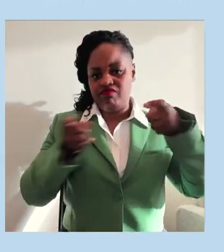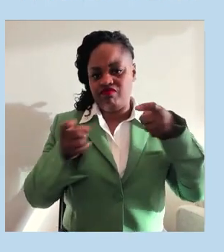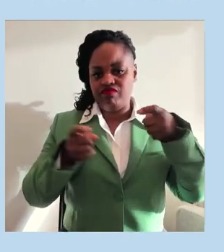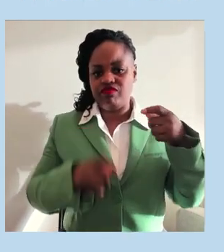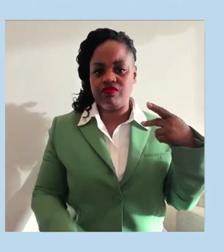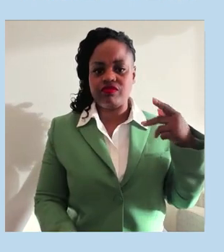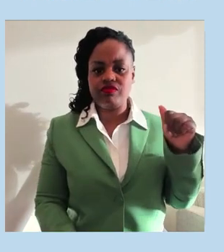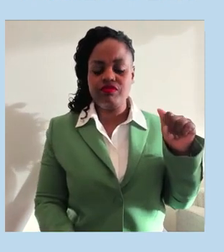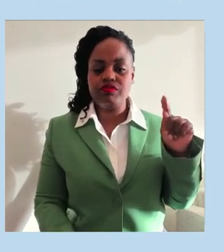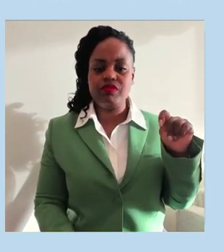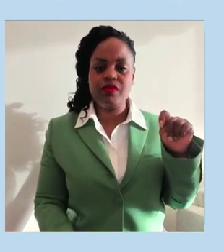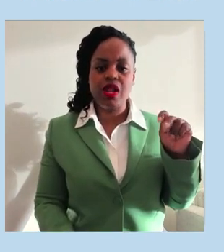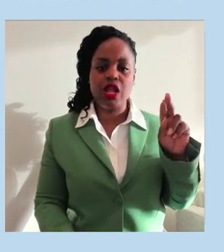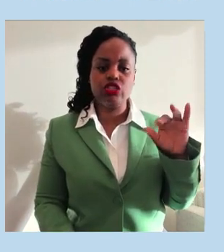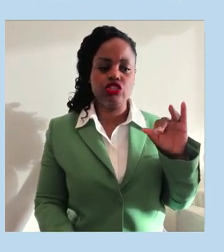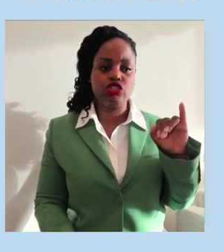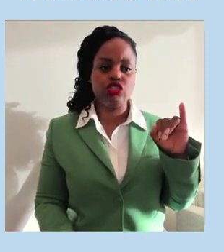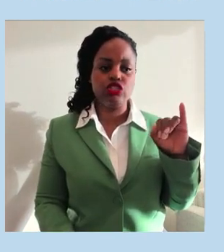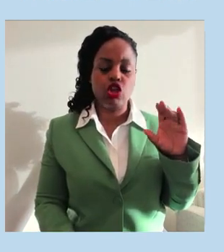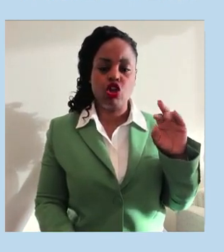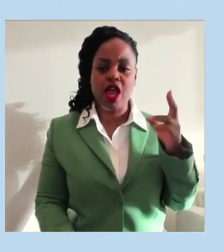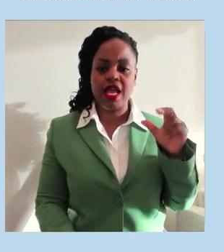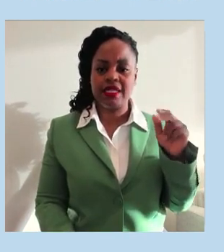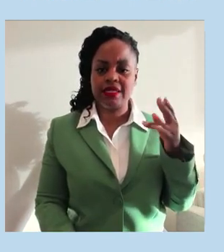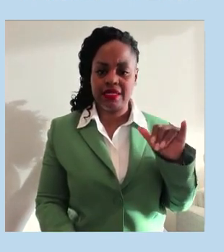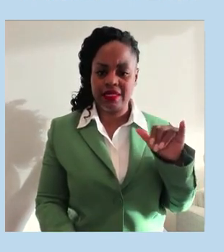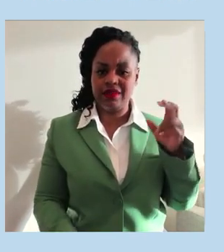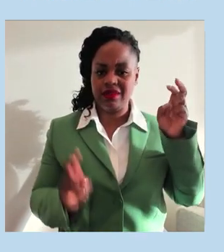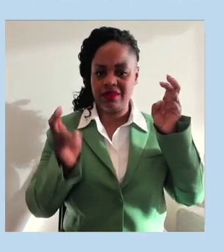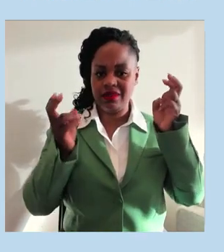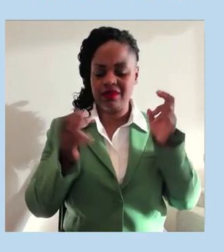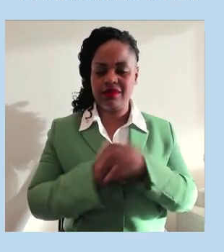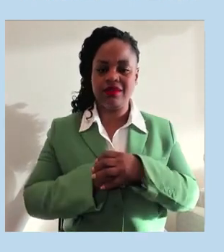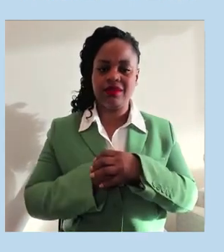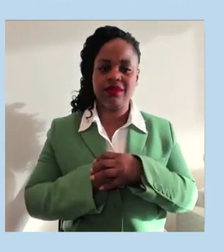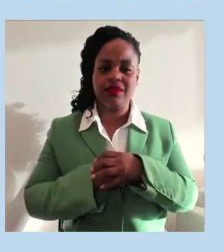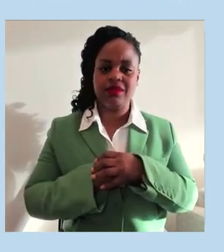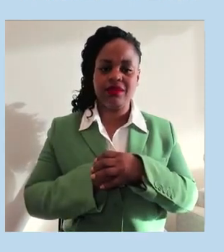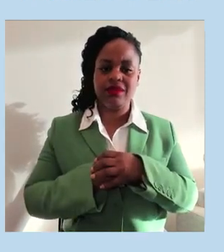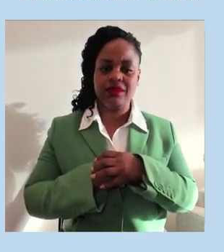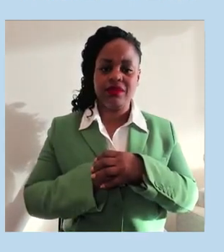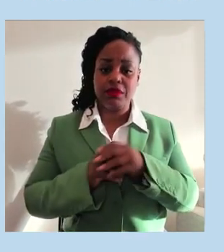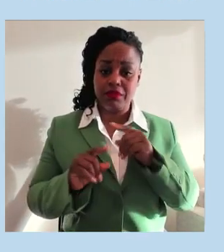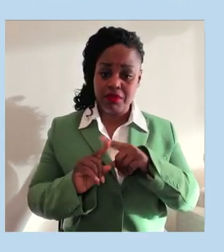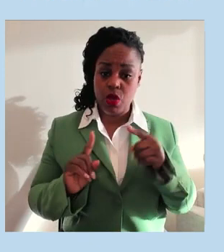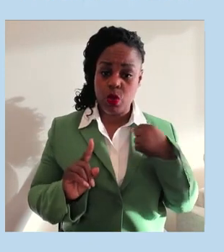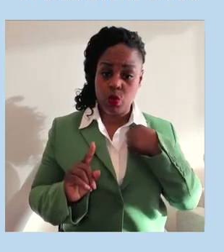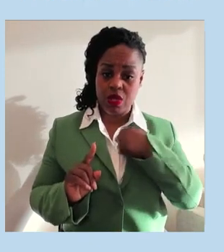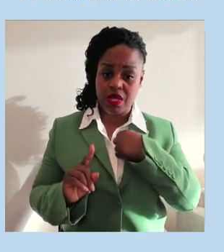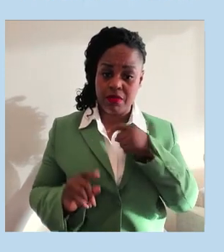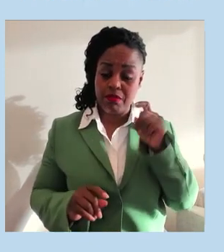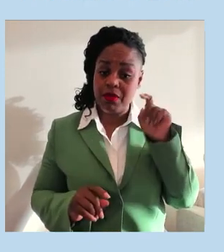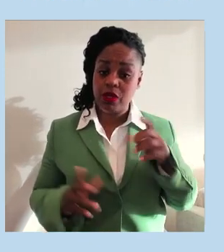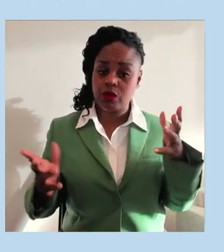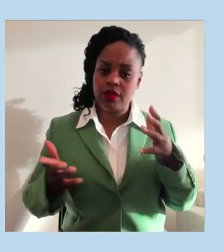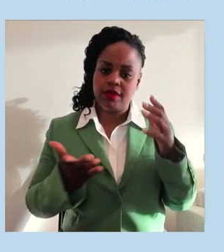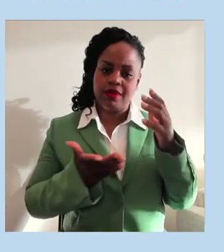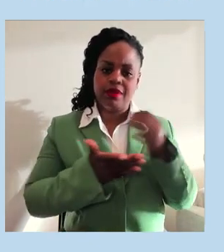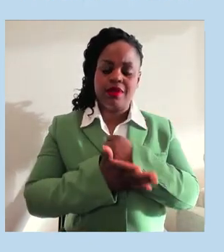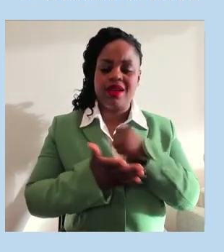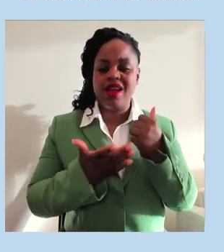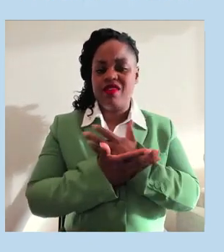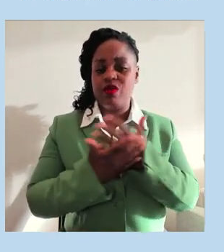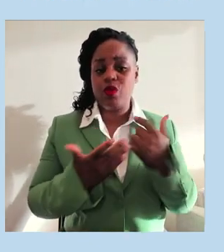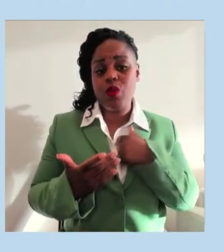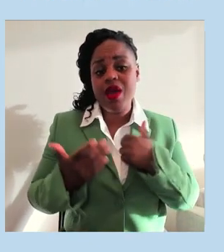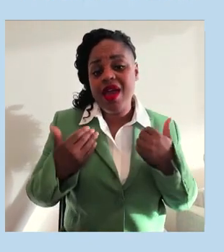sustainable aid, it is challenging to maximize what we have to achieve what we want. As a human